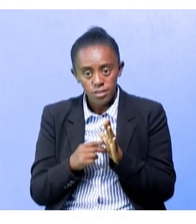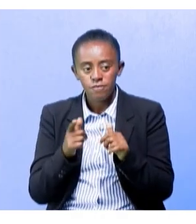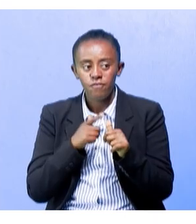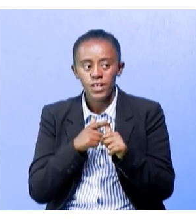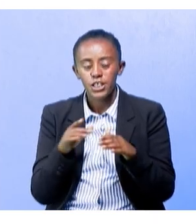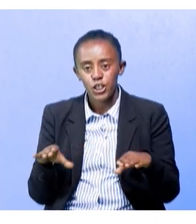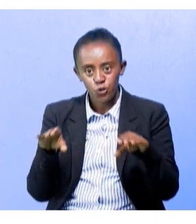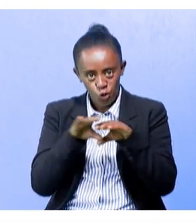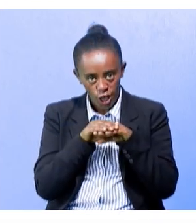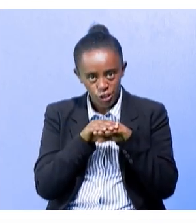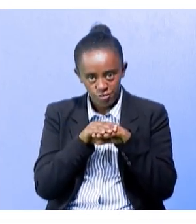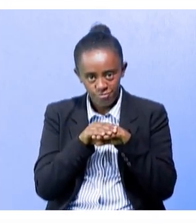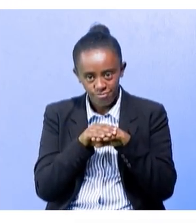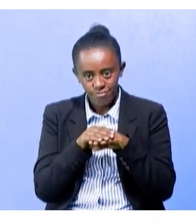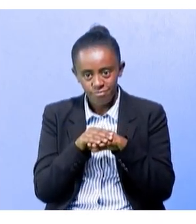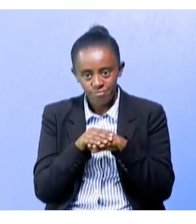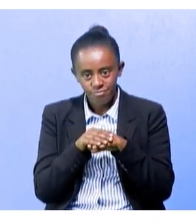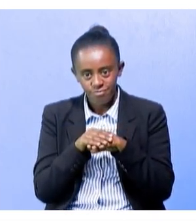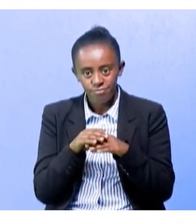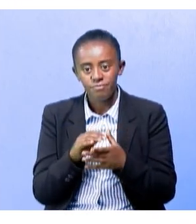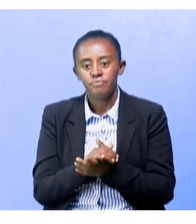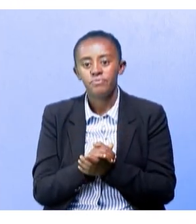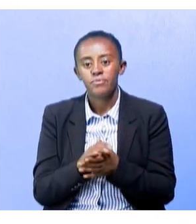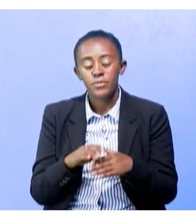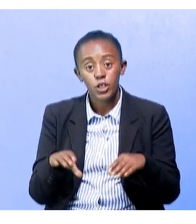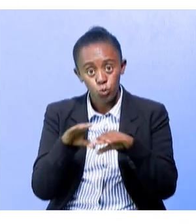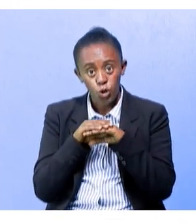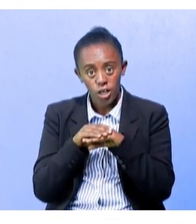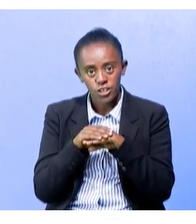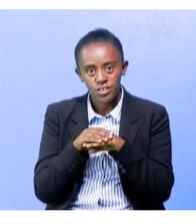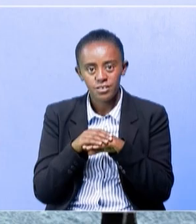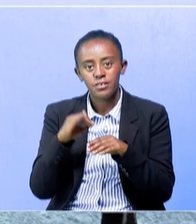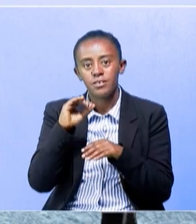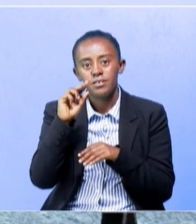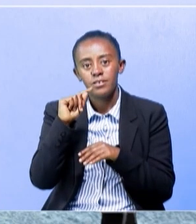introduction. There should be introduction.